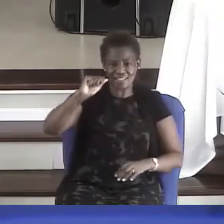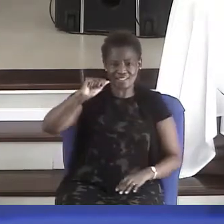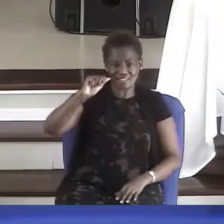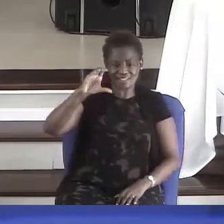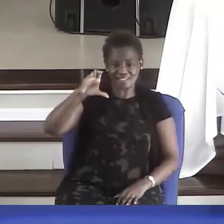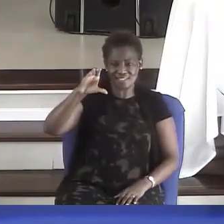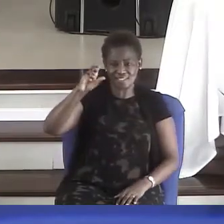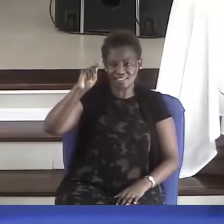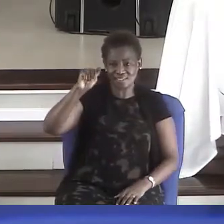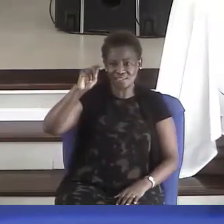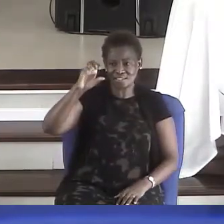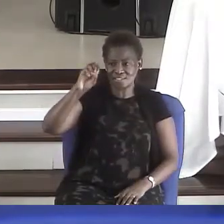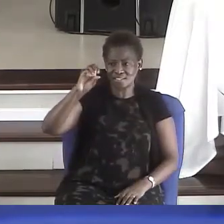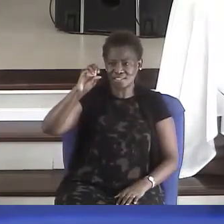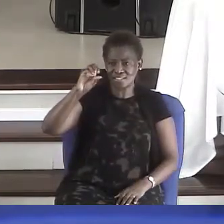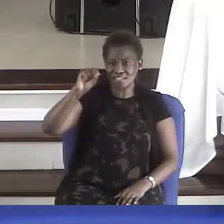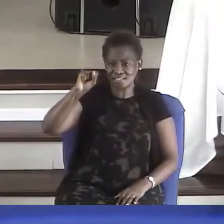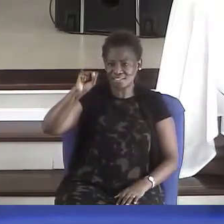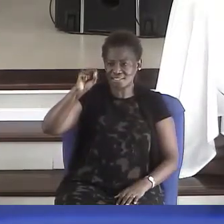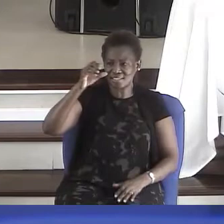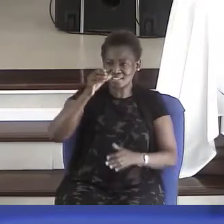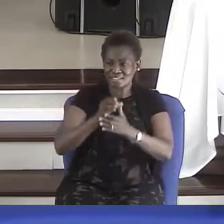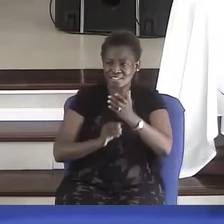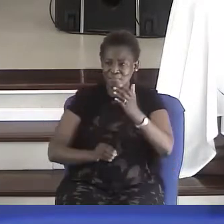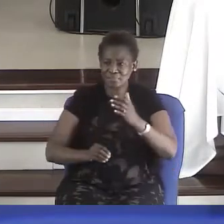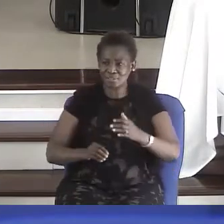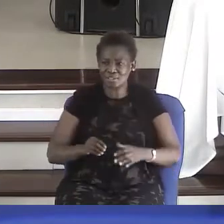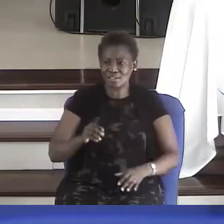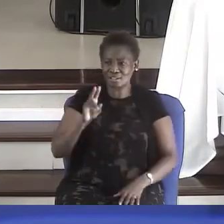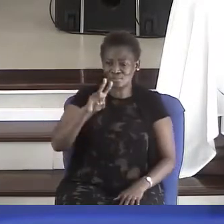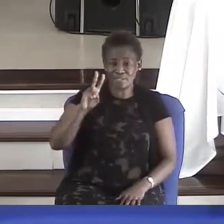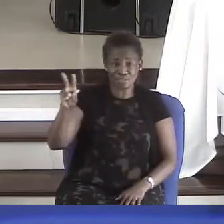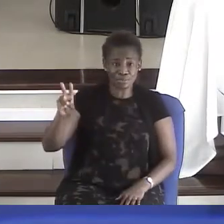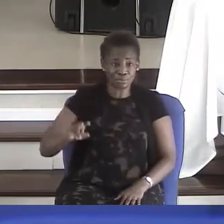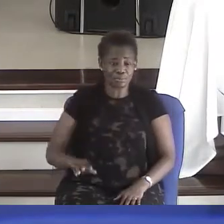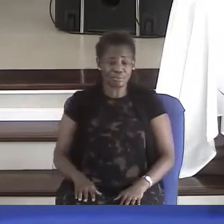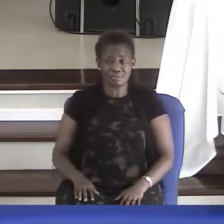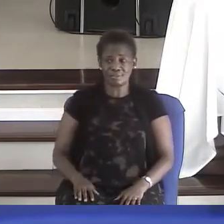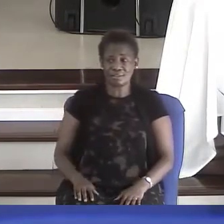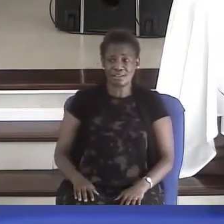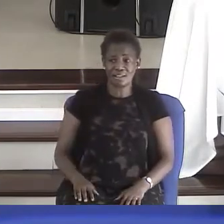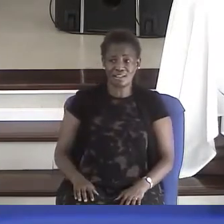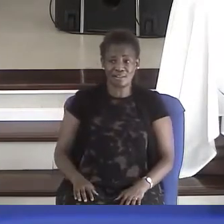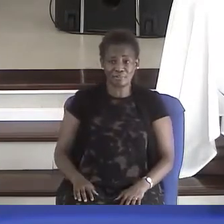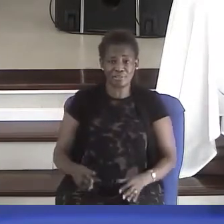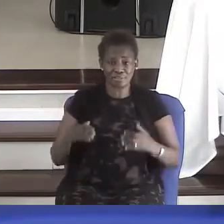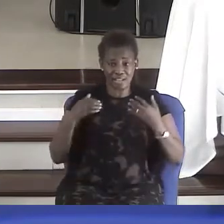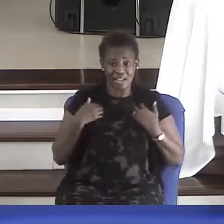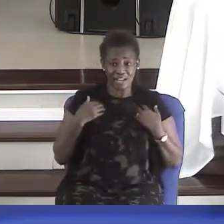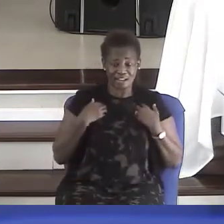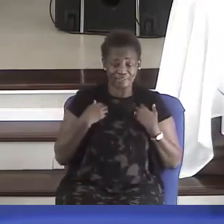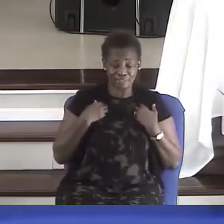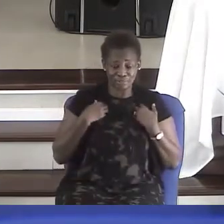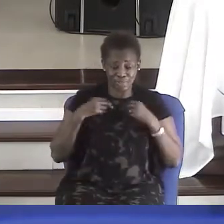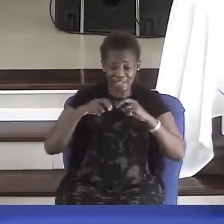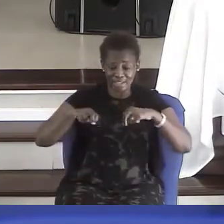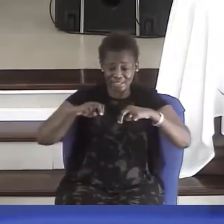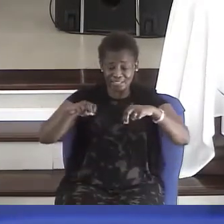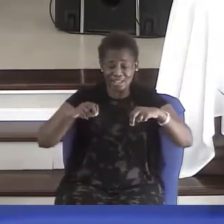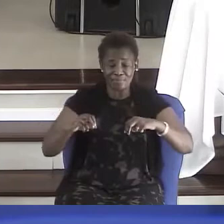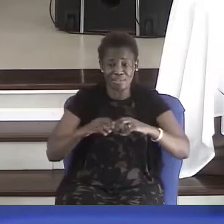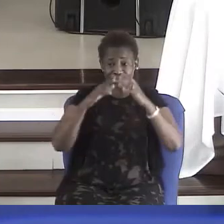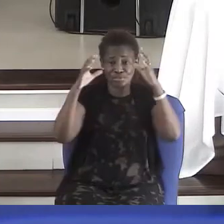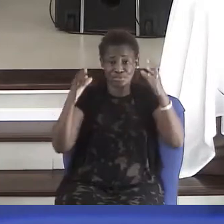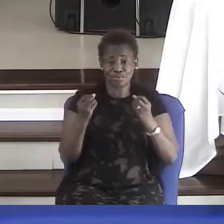that verse on. I'm going to have you turn to so many passages today. Why? Because you need to prove today that this word